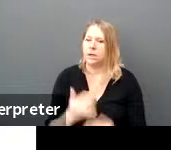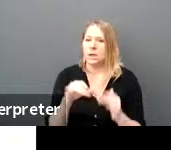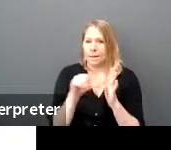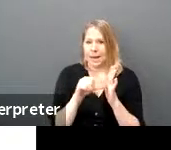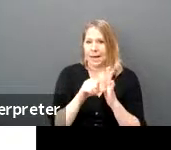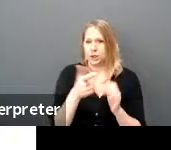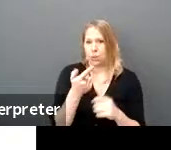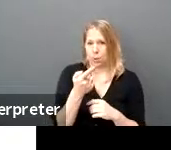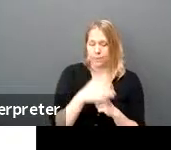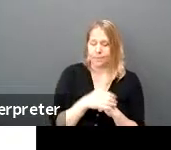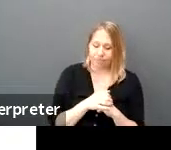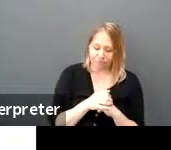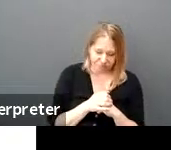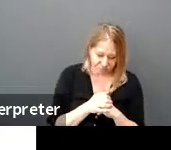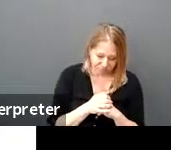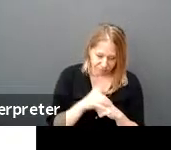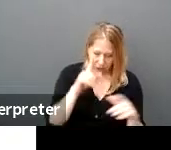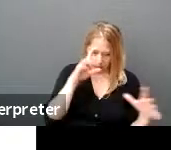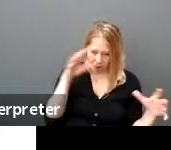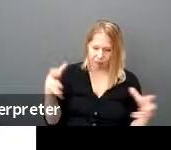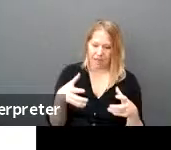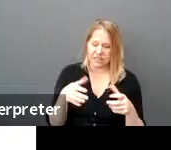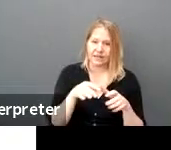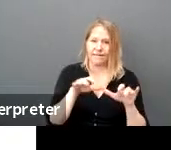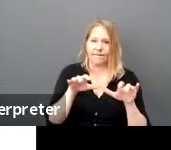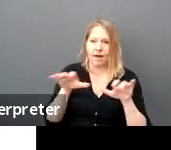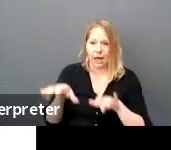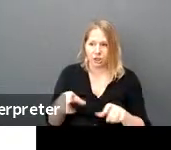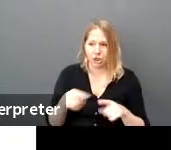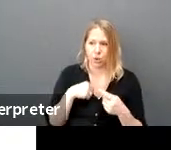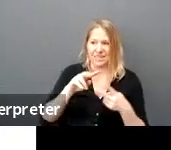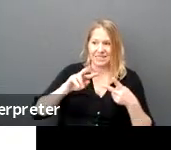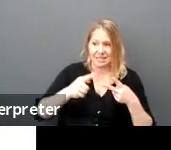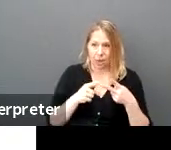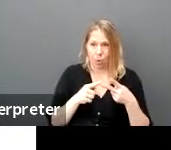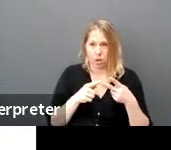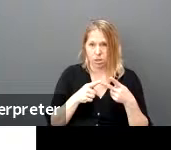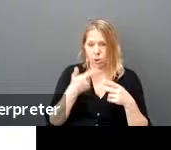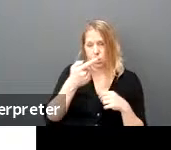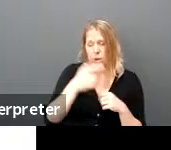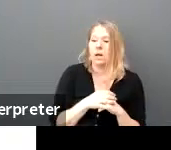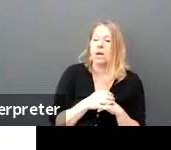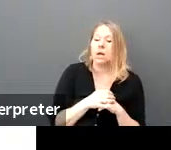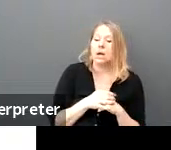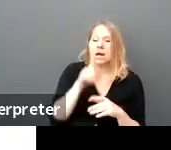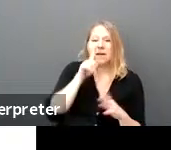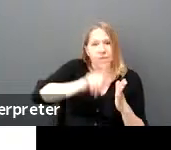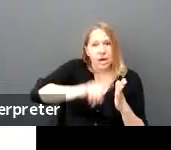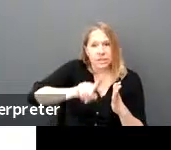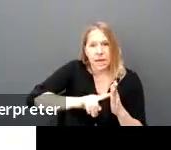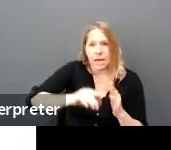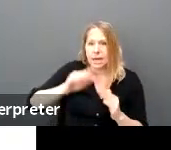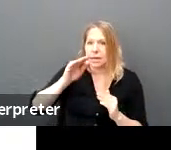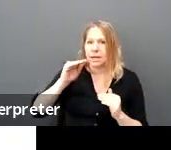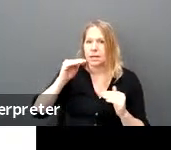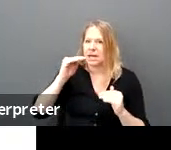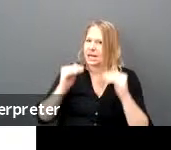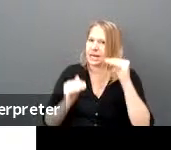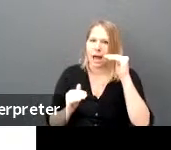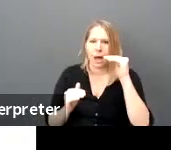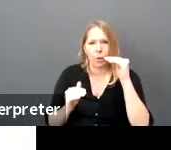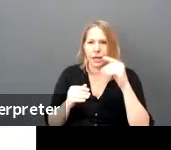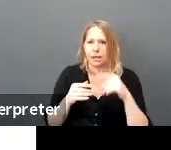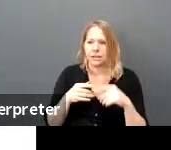Still on page 21, they're looking at the collective actions. The second one there on 21 is to investigate inequities from the